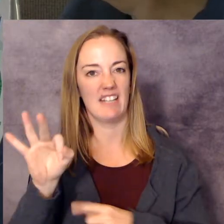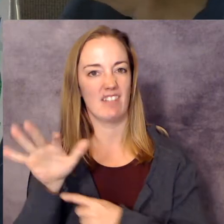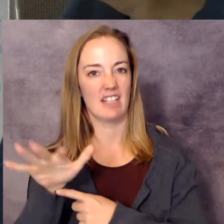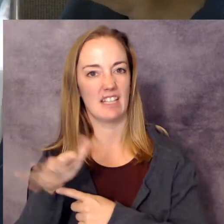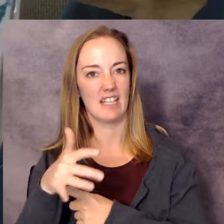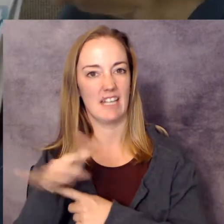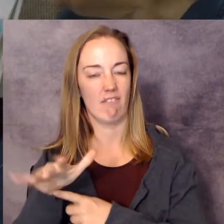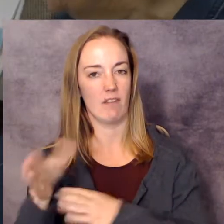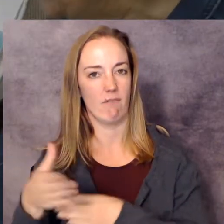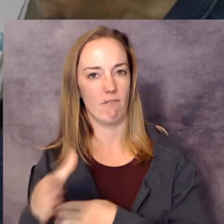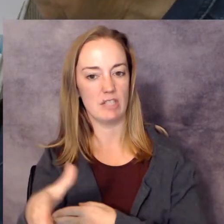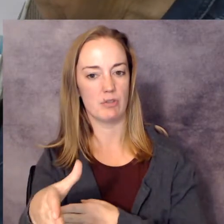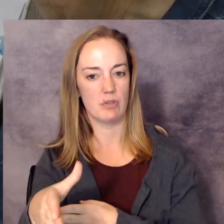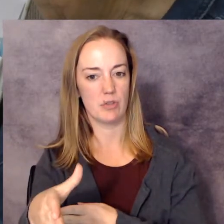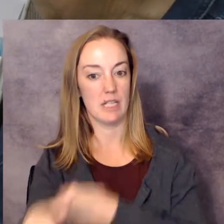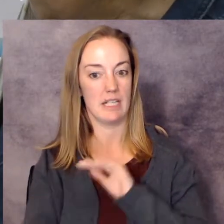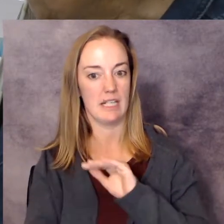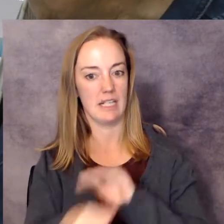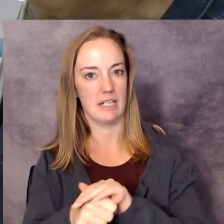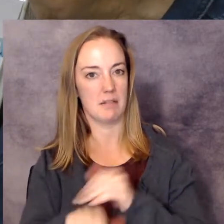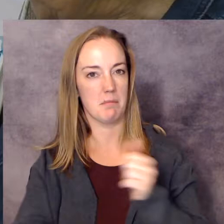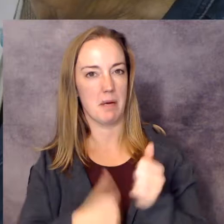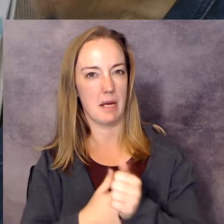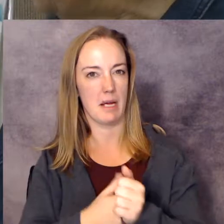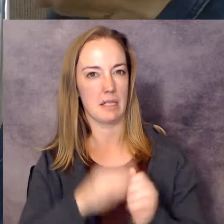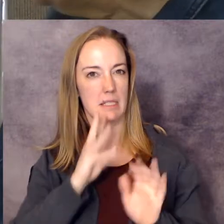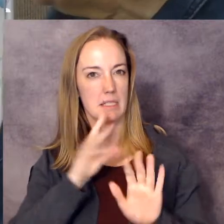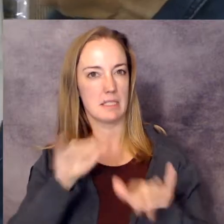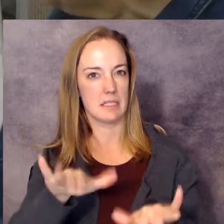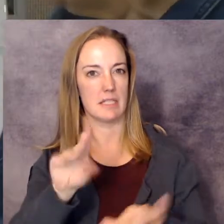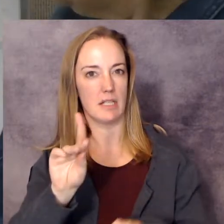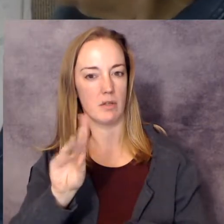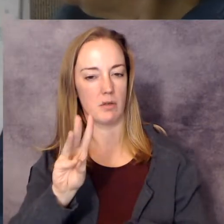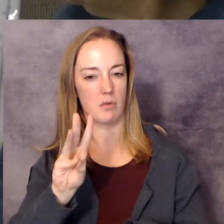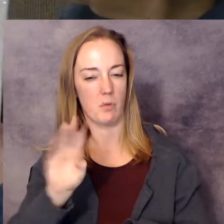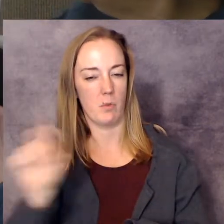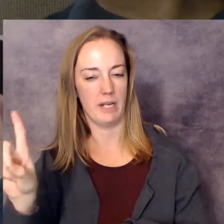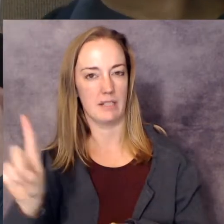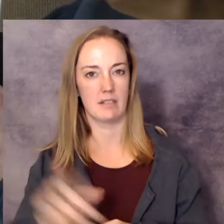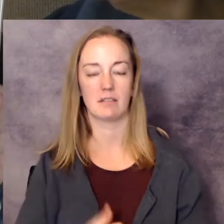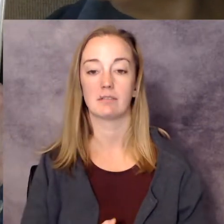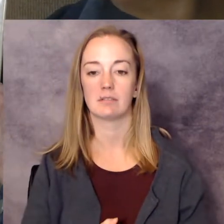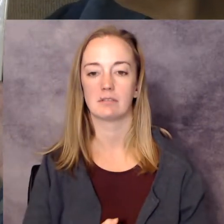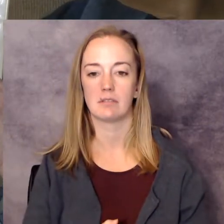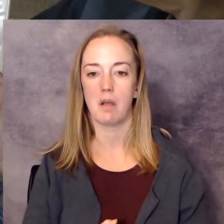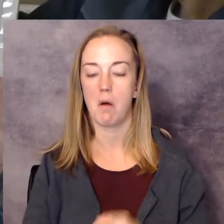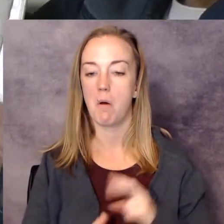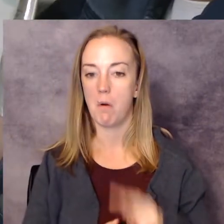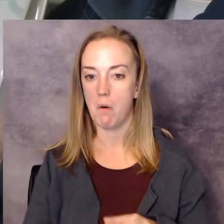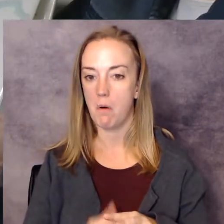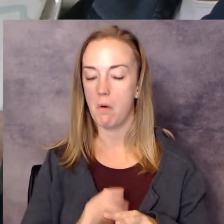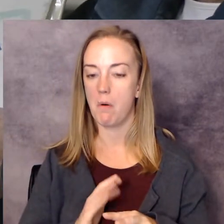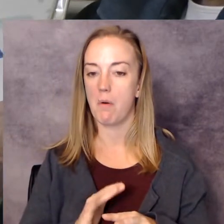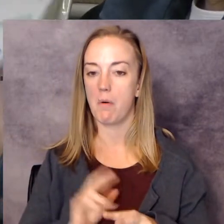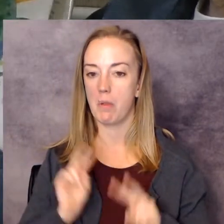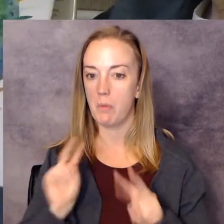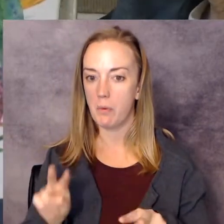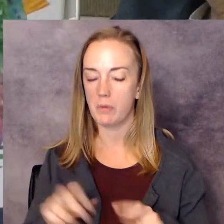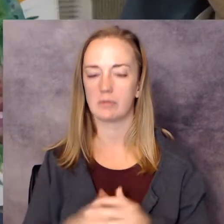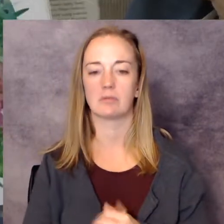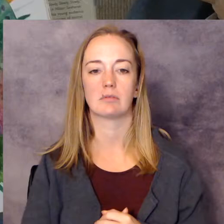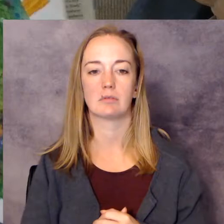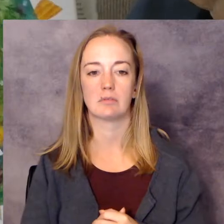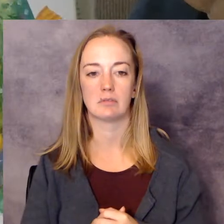hidden among the seaweed. All right, let's see what the leaf fish look like. Oh, look at those.